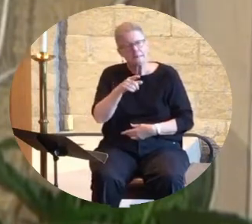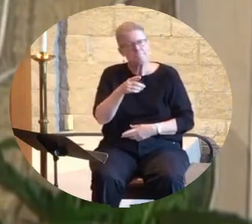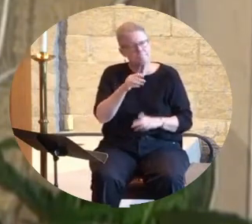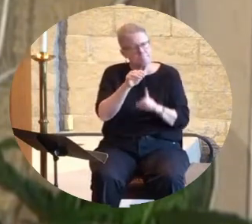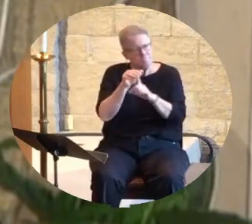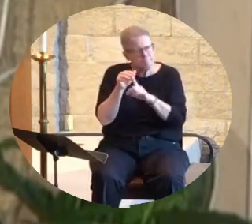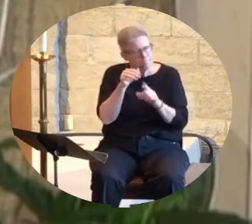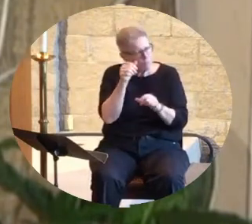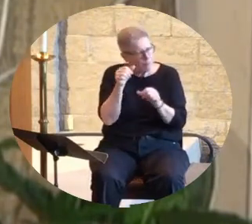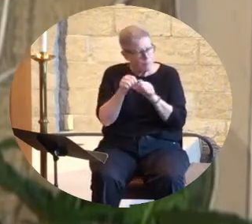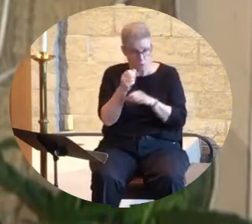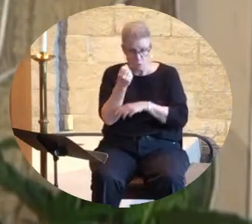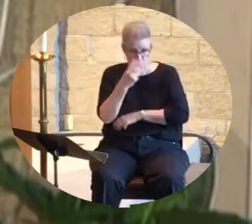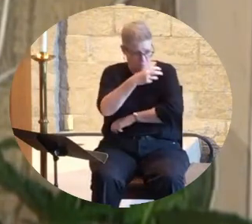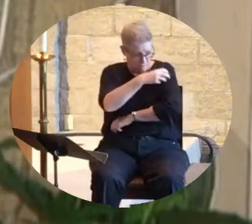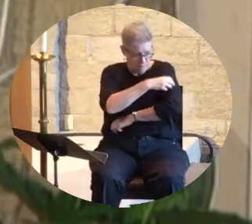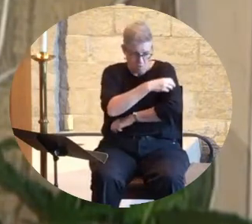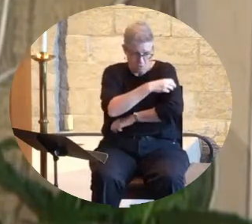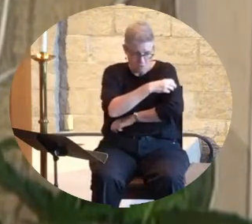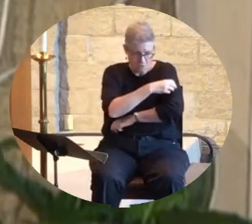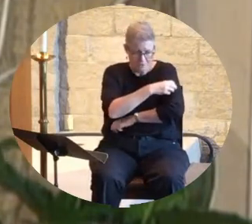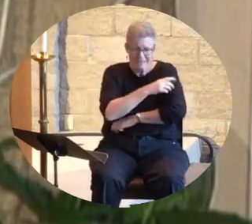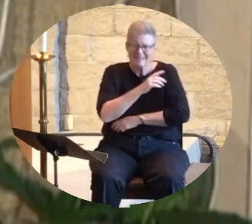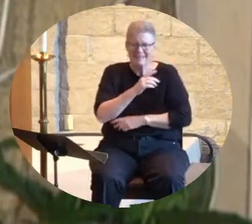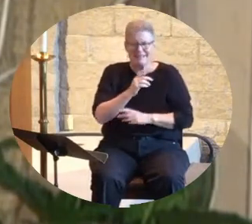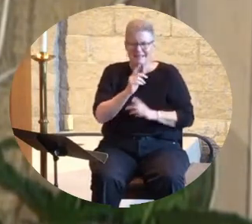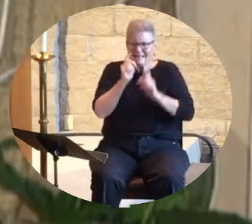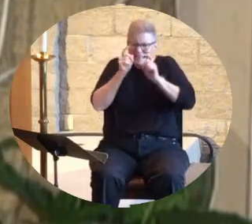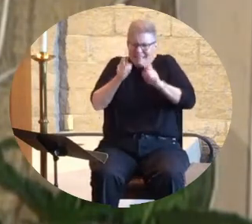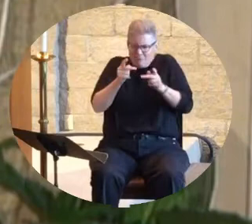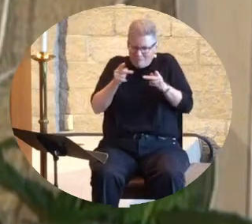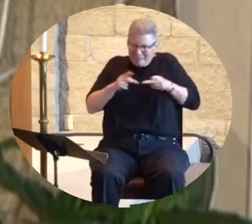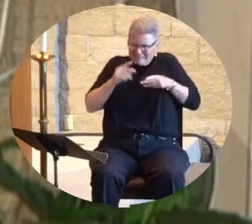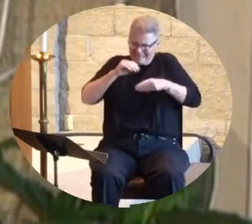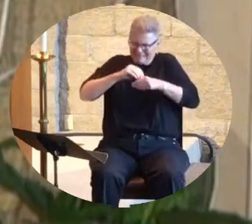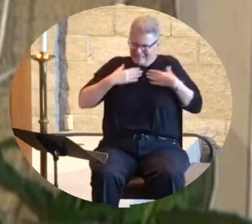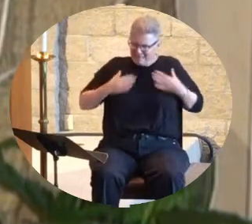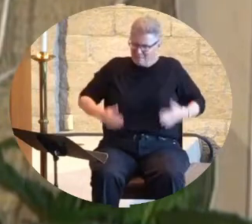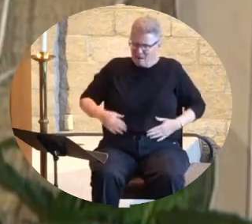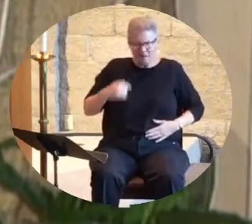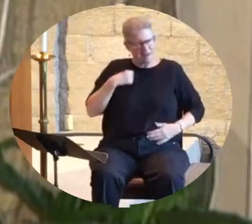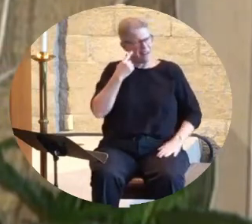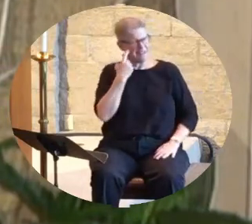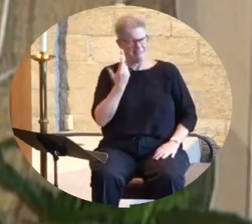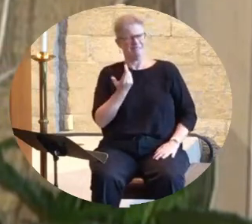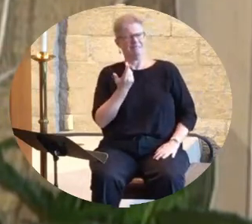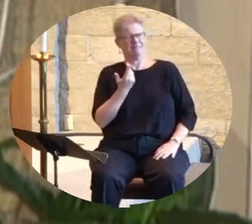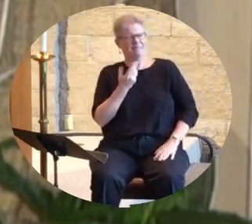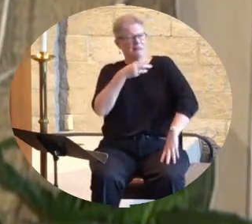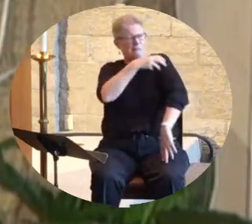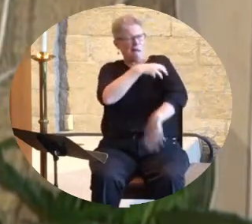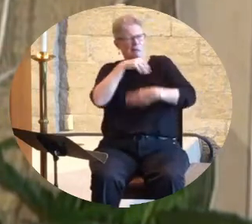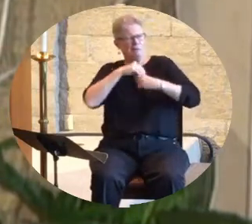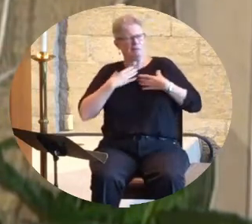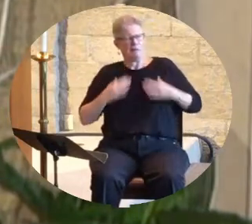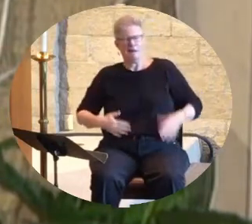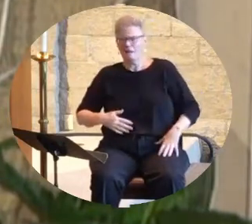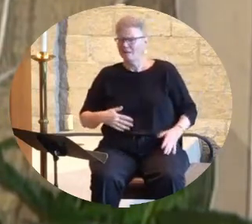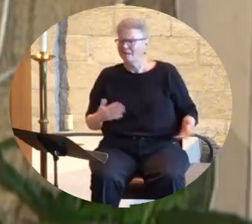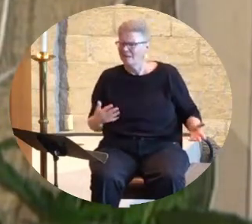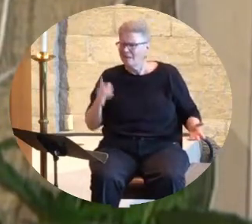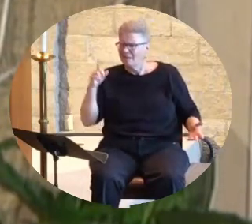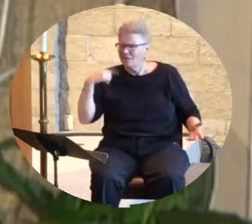and he gave them a location within the body. And I used to think that was just somewhat crazy, to be honest with you. And I must